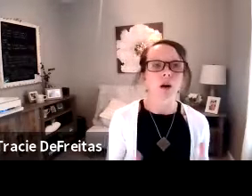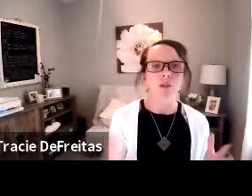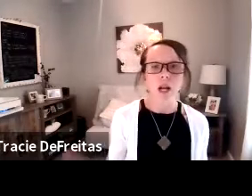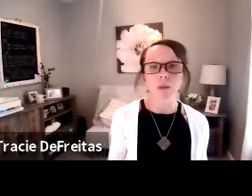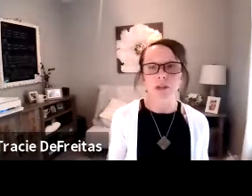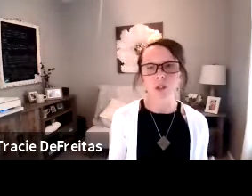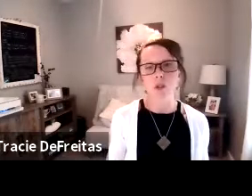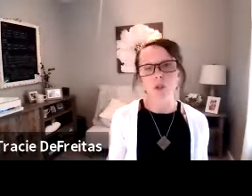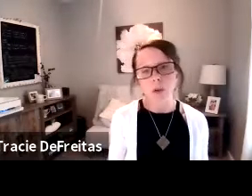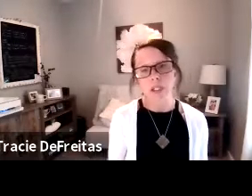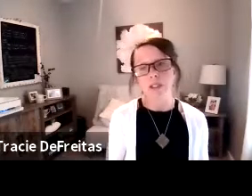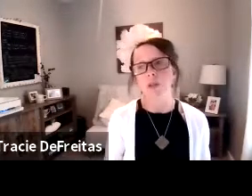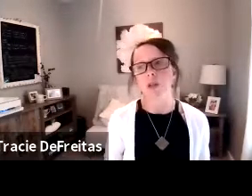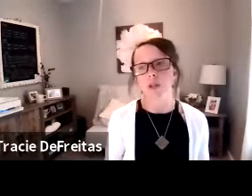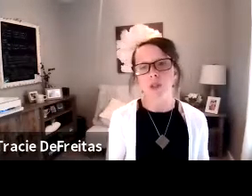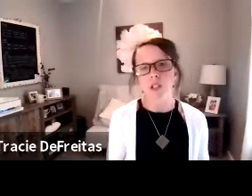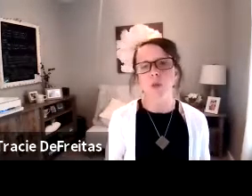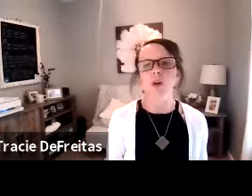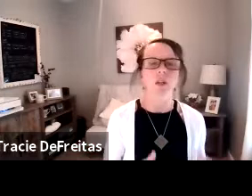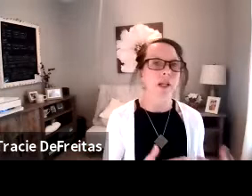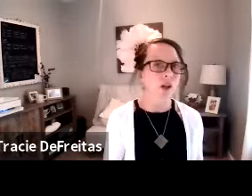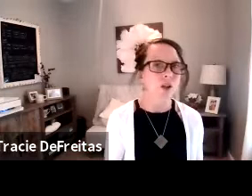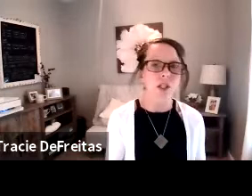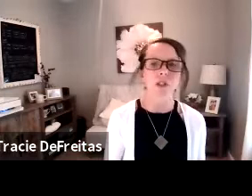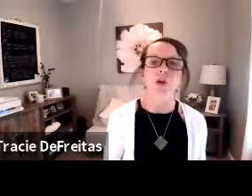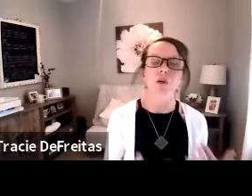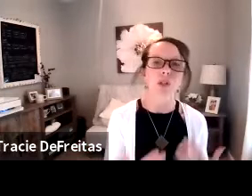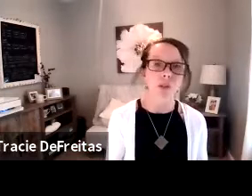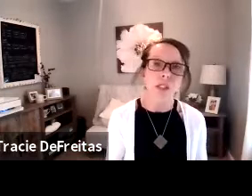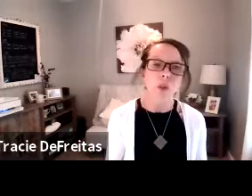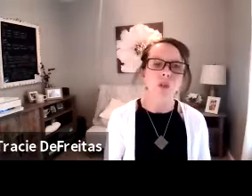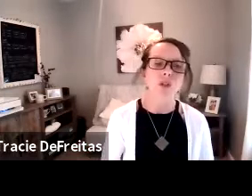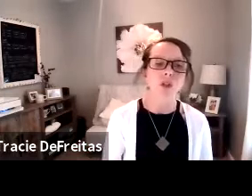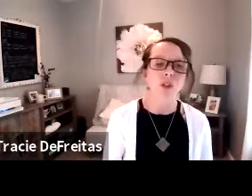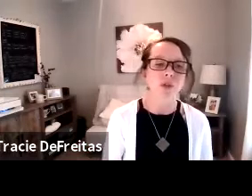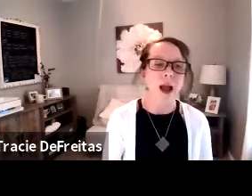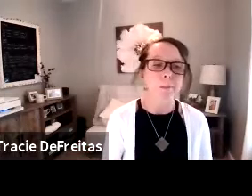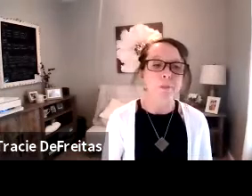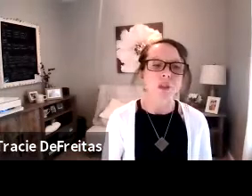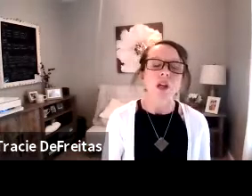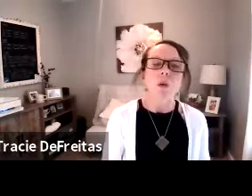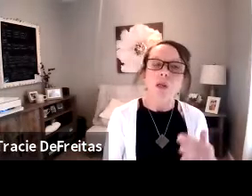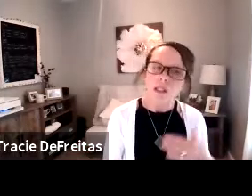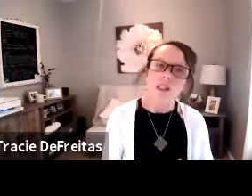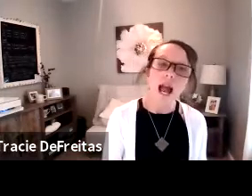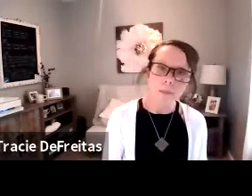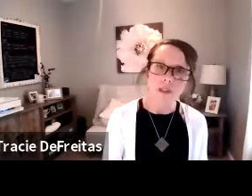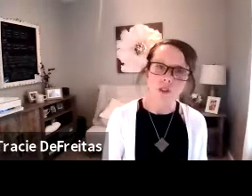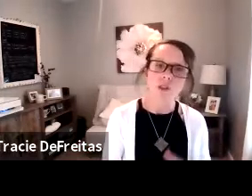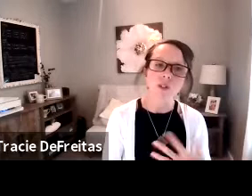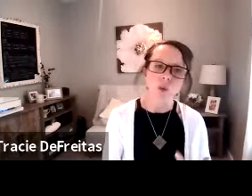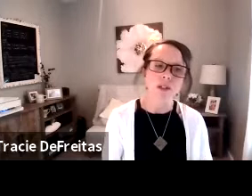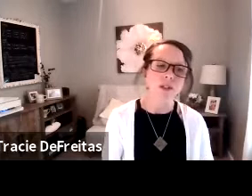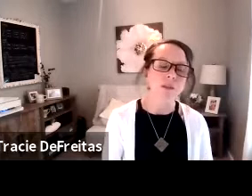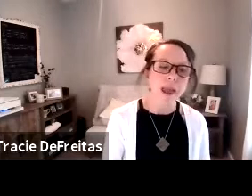you are a rehab professional supporting someone and returning to work, you might encourage them to go through human resources to do that. But once this